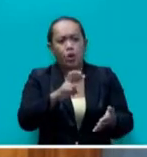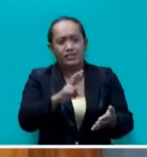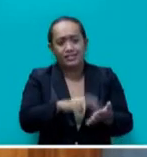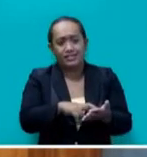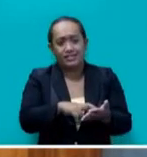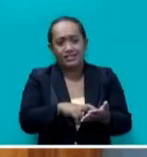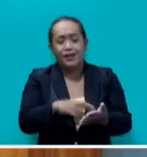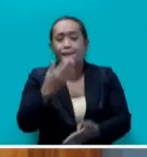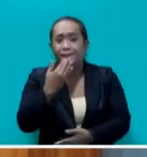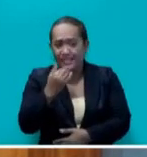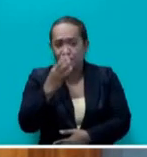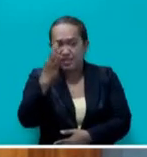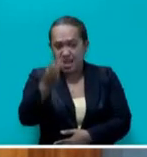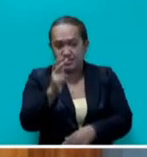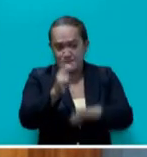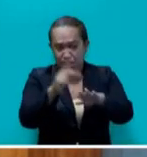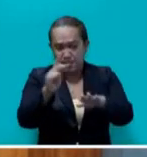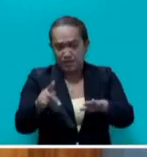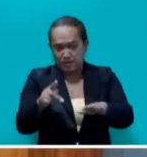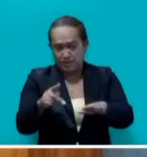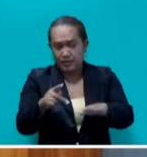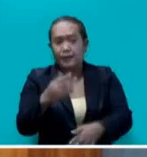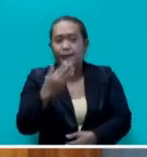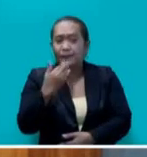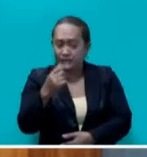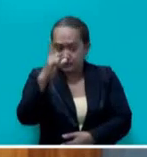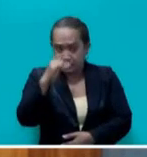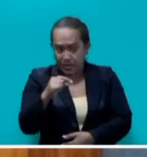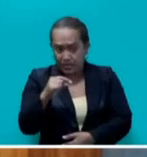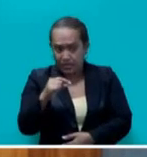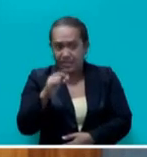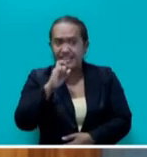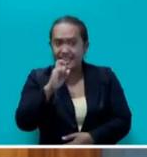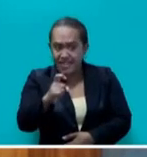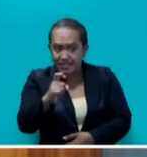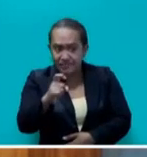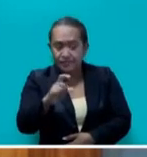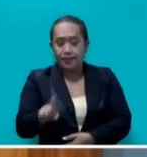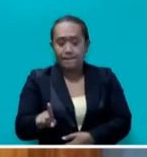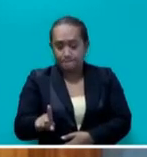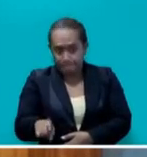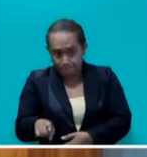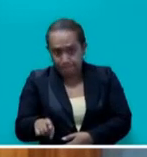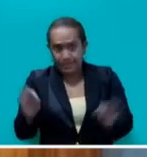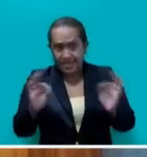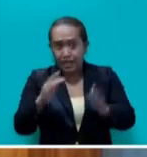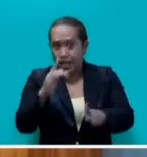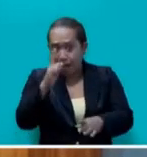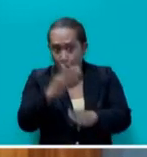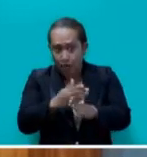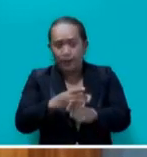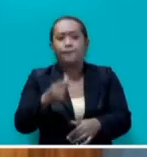seeking the House that the roll call vote for the motions today be recorded under